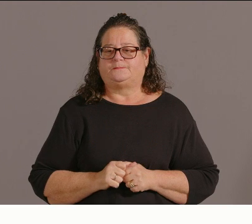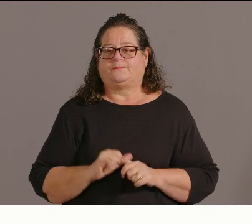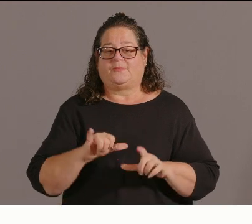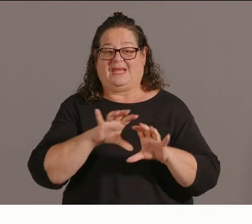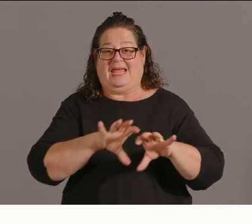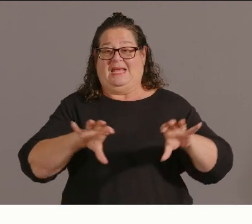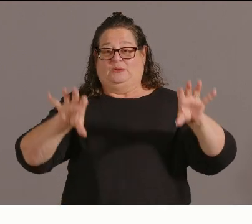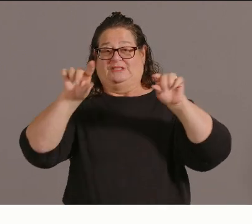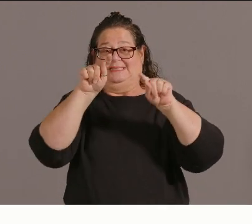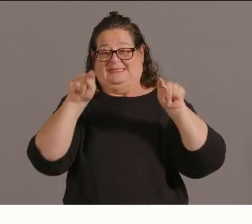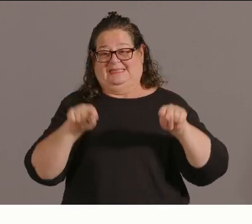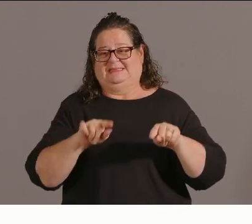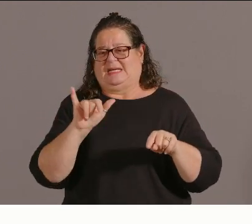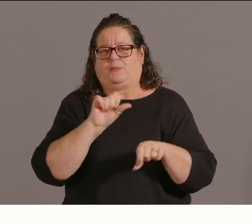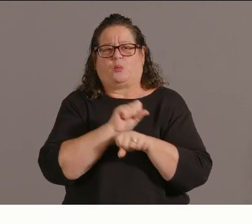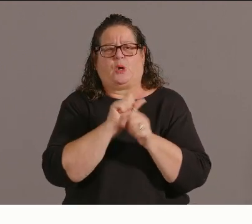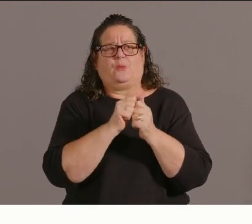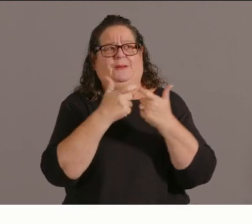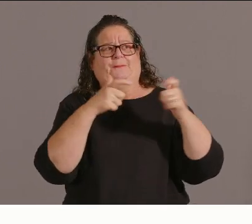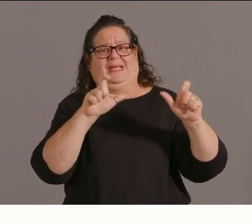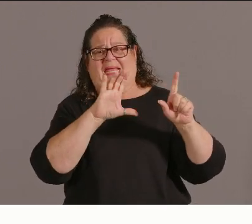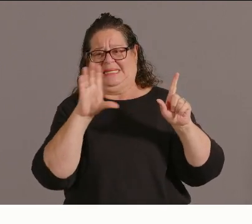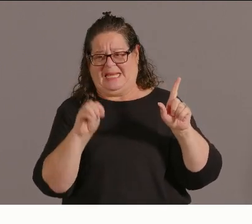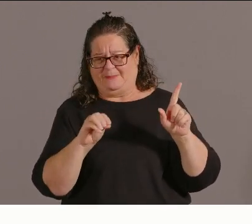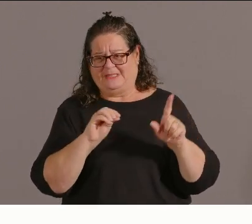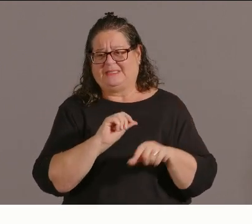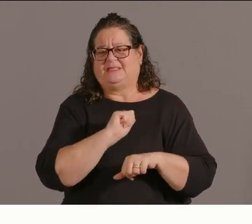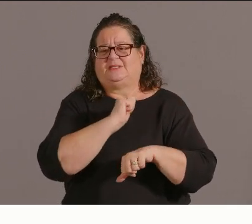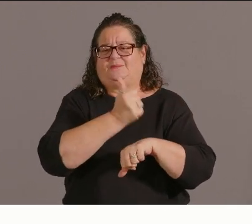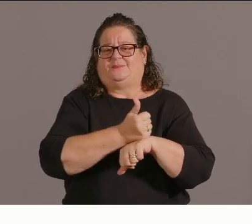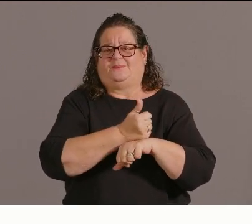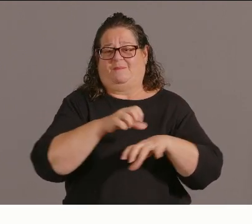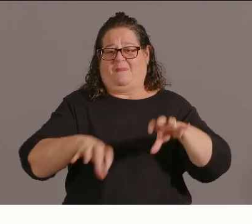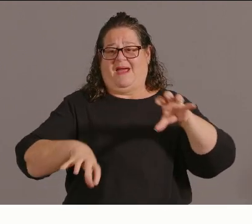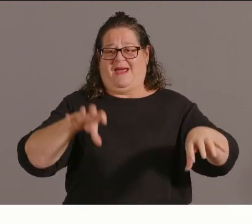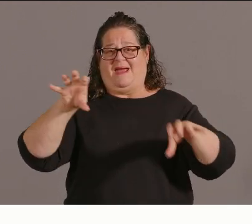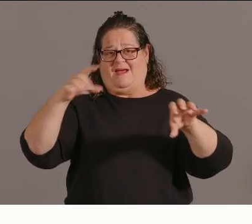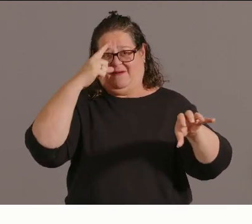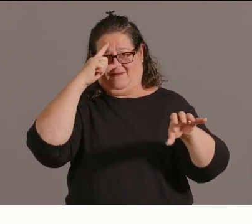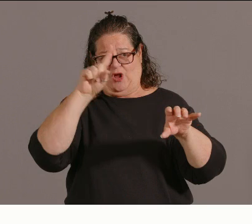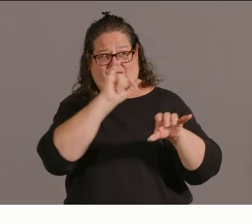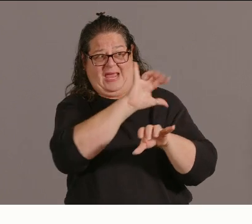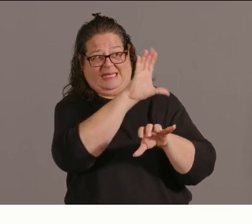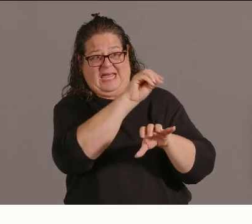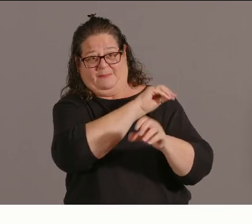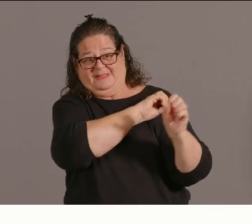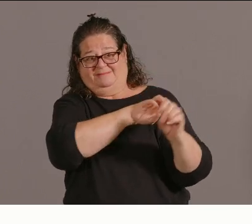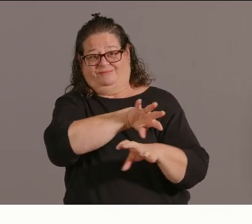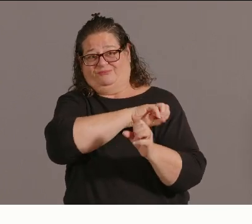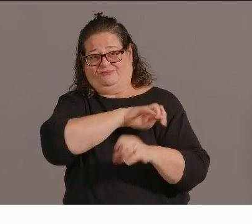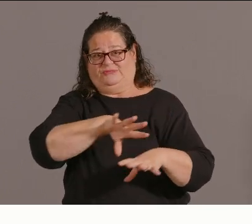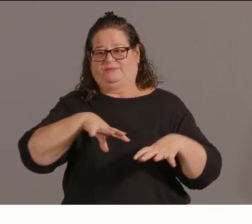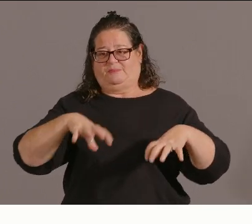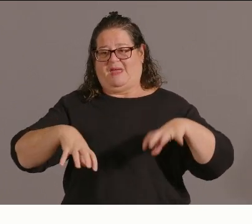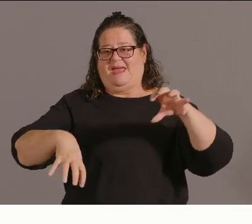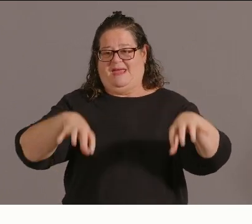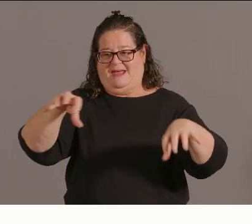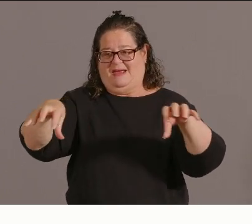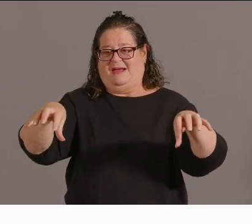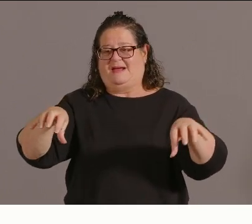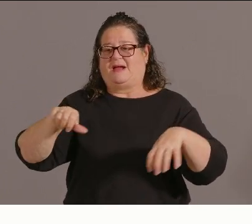larger employers to implement employer-based pods and also community-based vaccination sites so